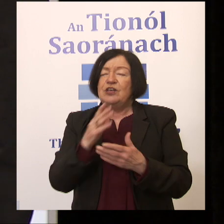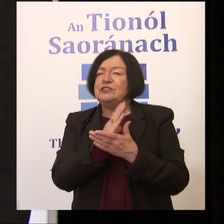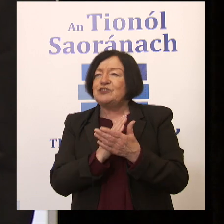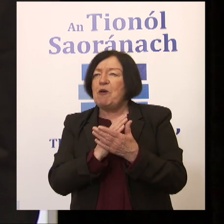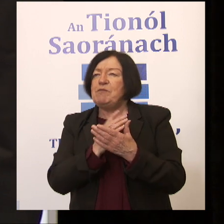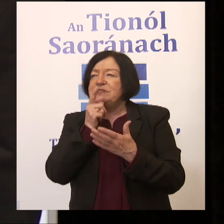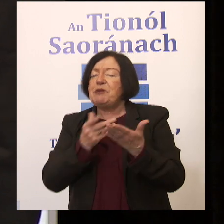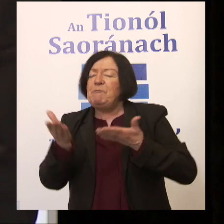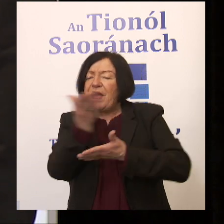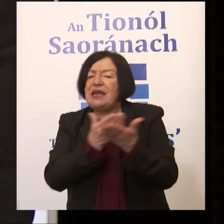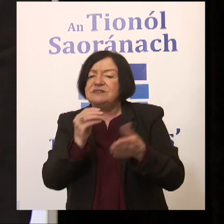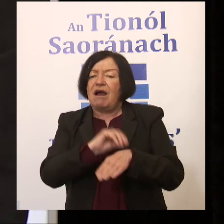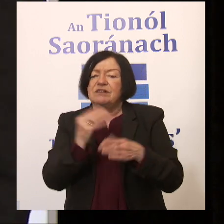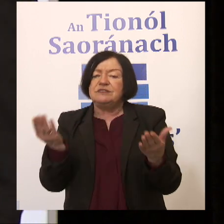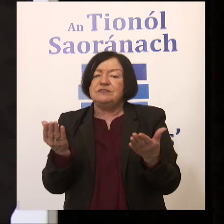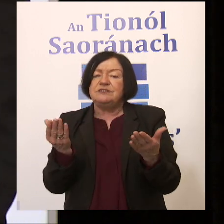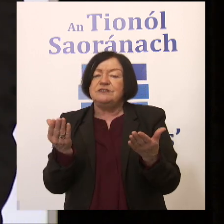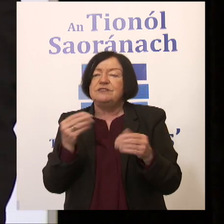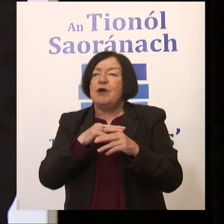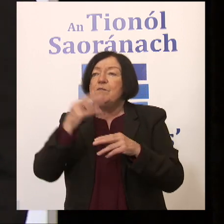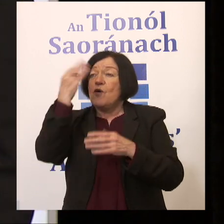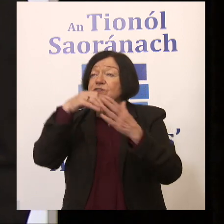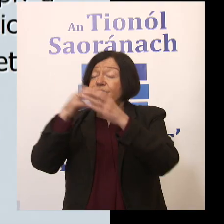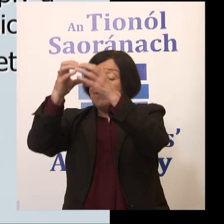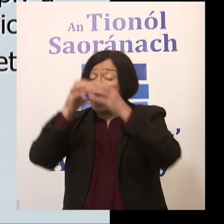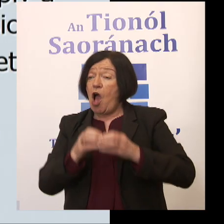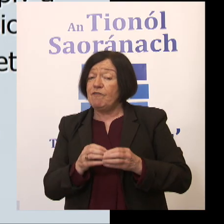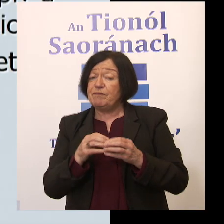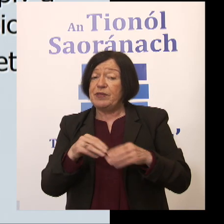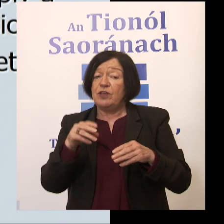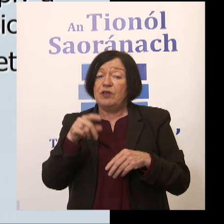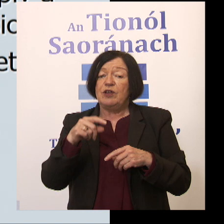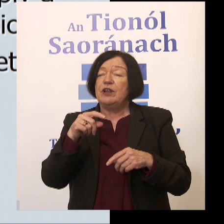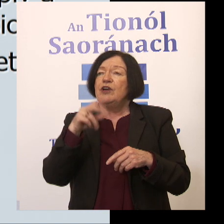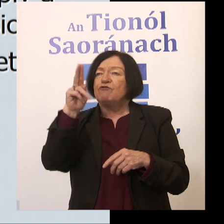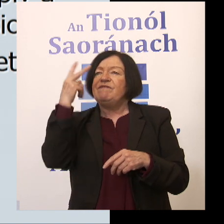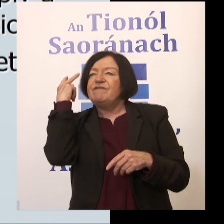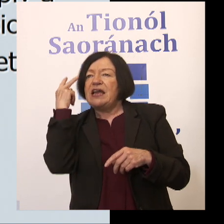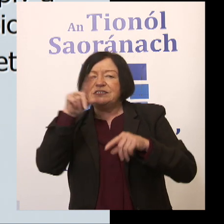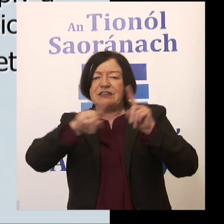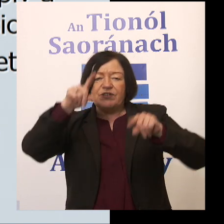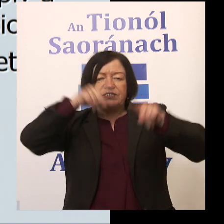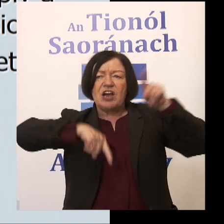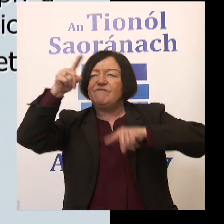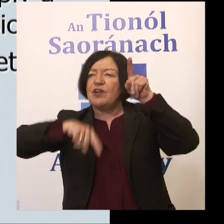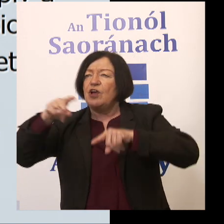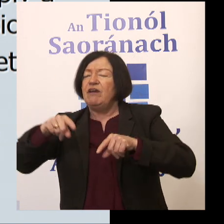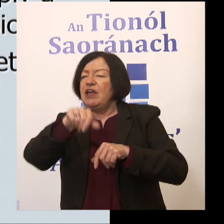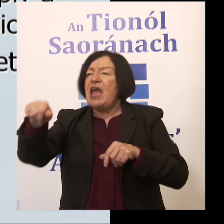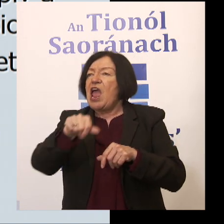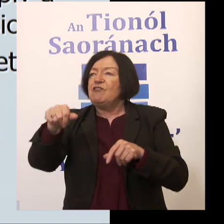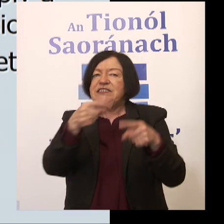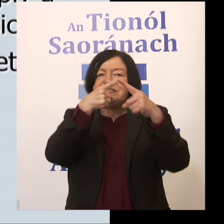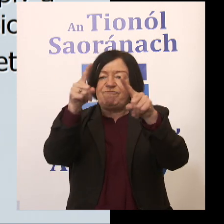then around a more devolved approach, reflecting diversity that exists. So local areas